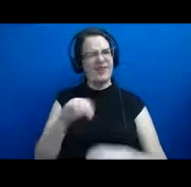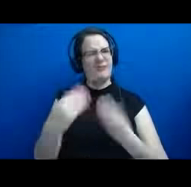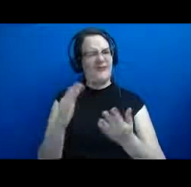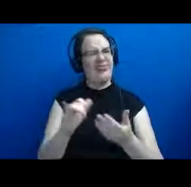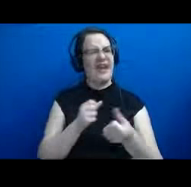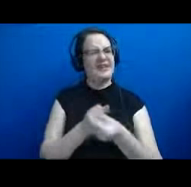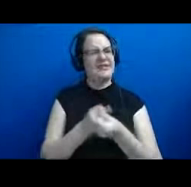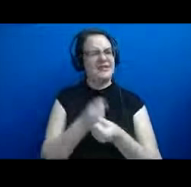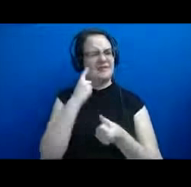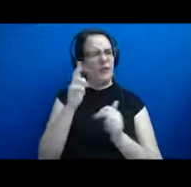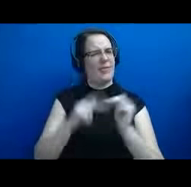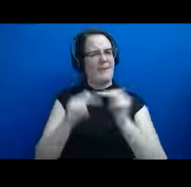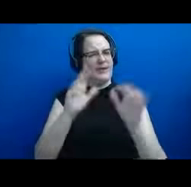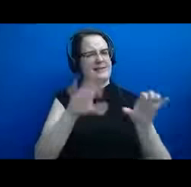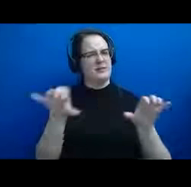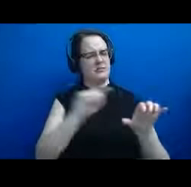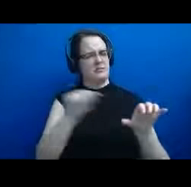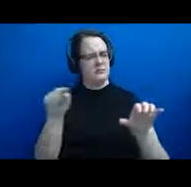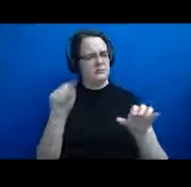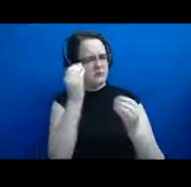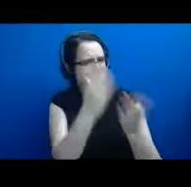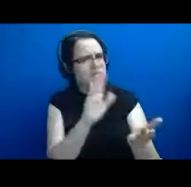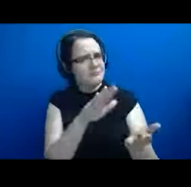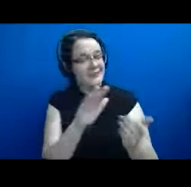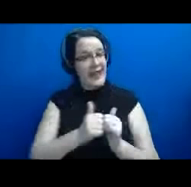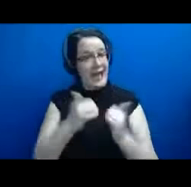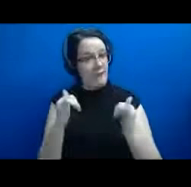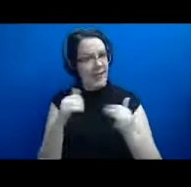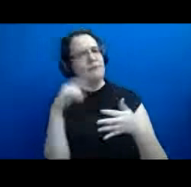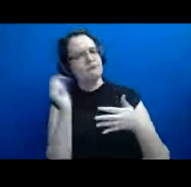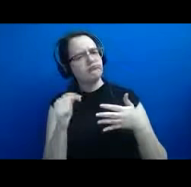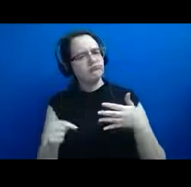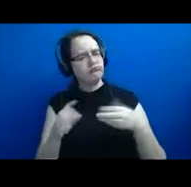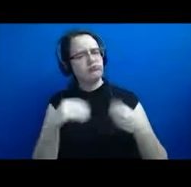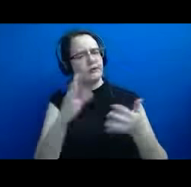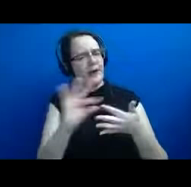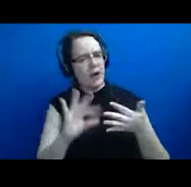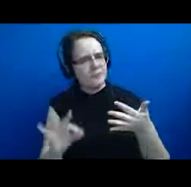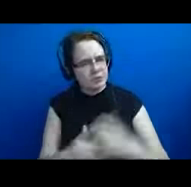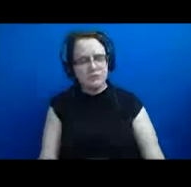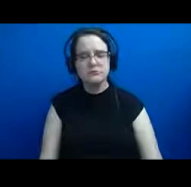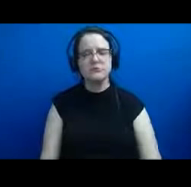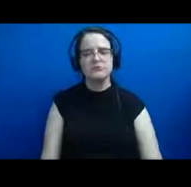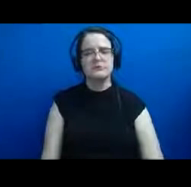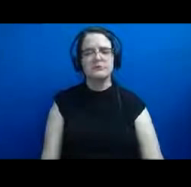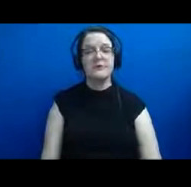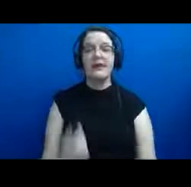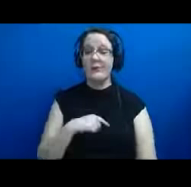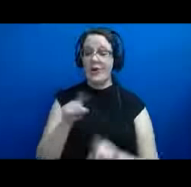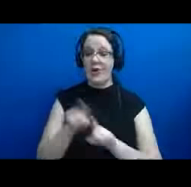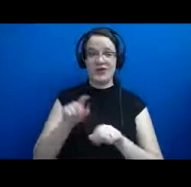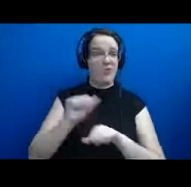to the buildings to say, this is how you can do some of those things. We also work very closely